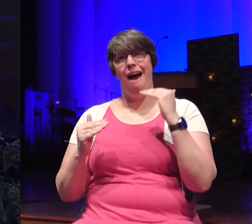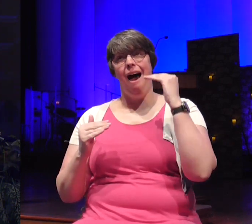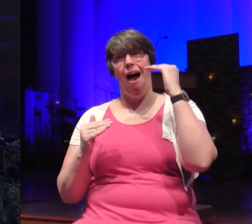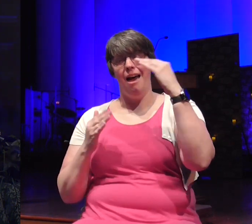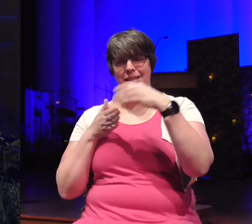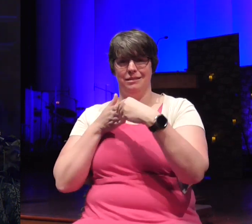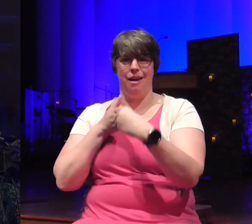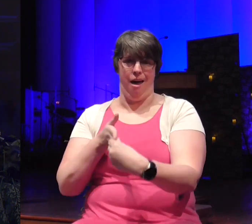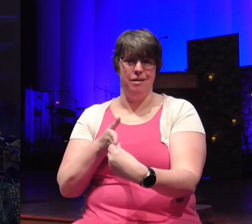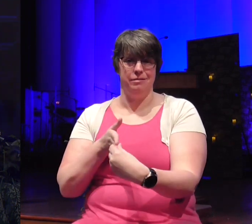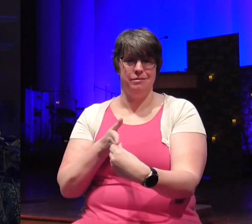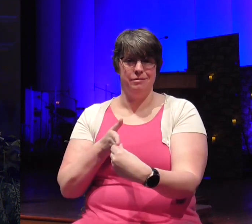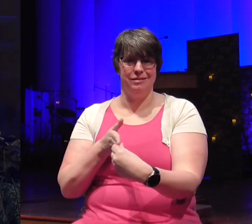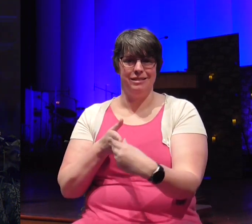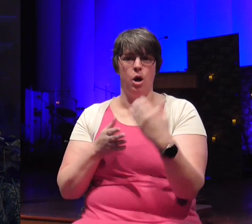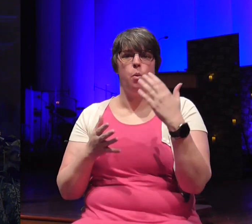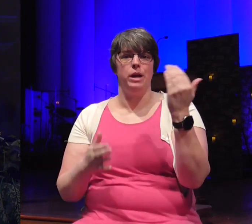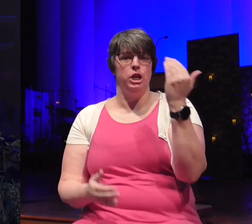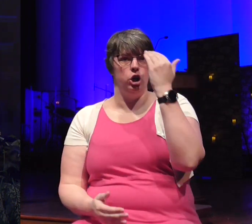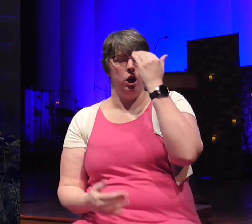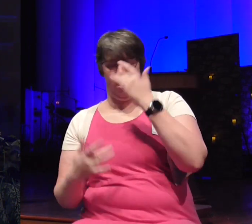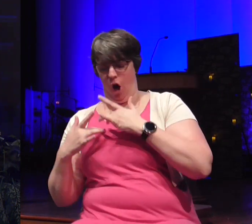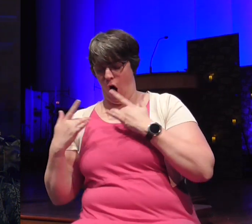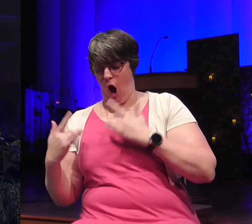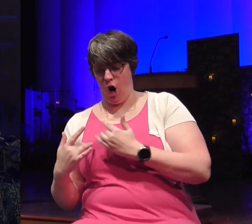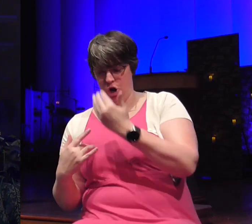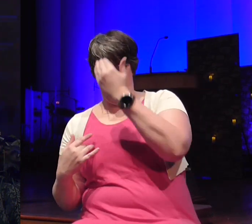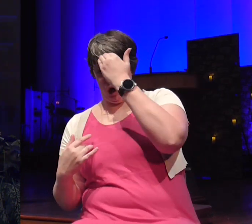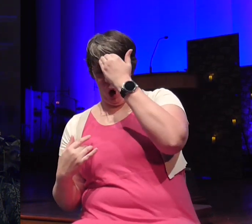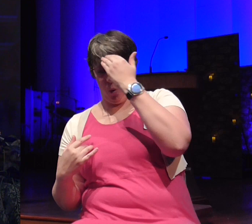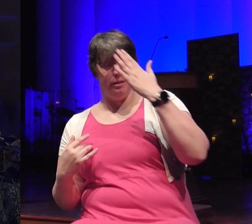This heart knows what my mind hasn't even discovered yet.